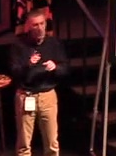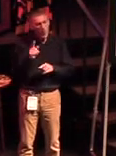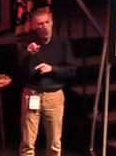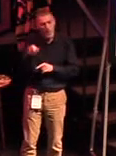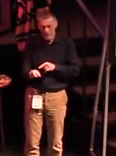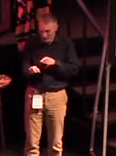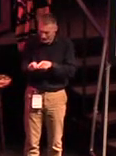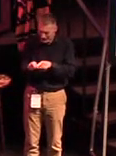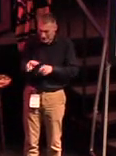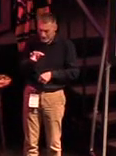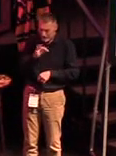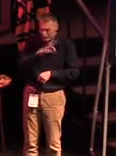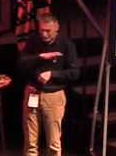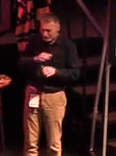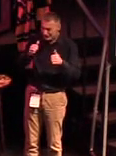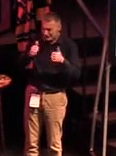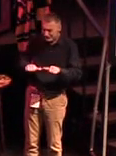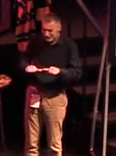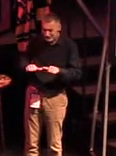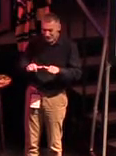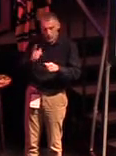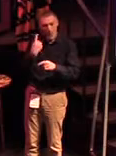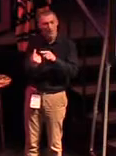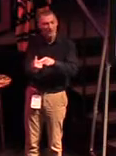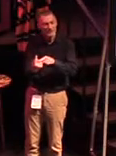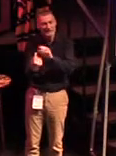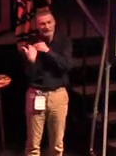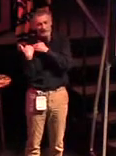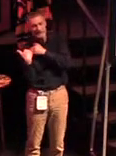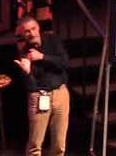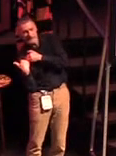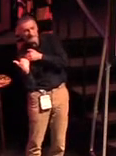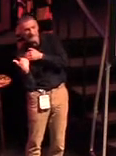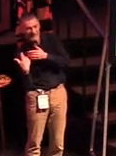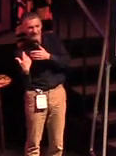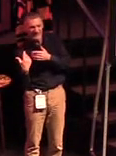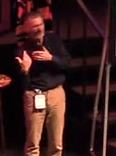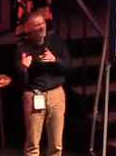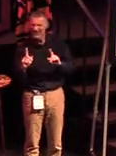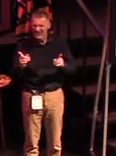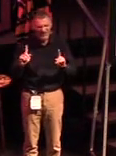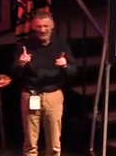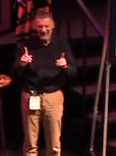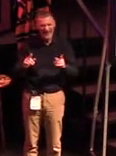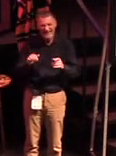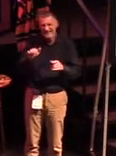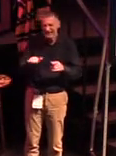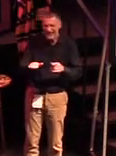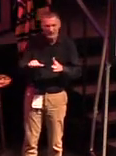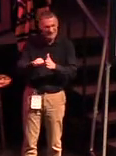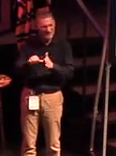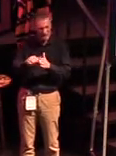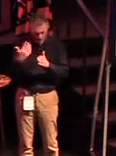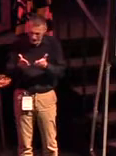fair. You're putting all of the onus on one person. You're saying, do you know what? Yes, life has been hard. Yes, you've had sour lemons, but you know what?